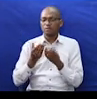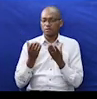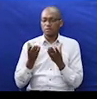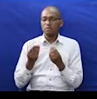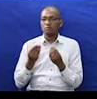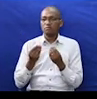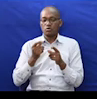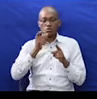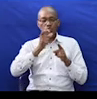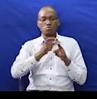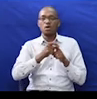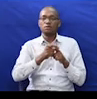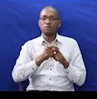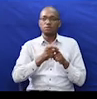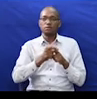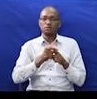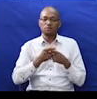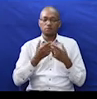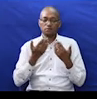as so,